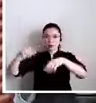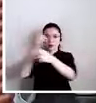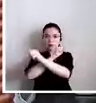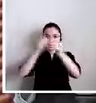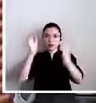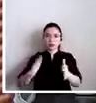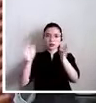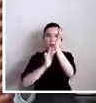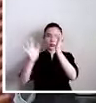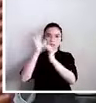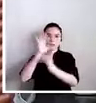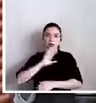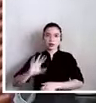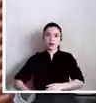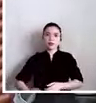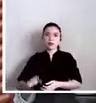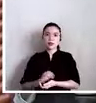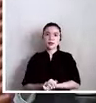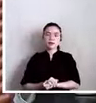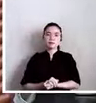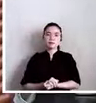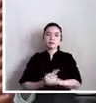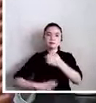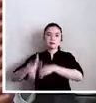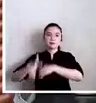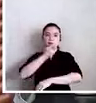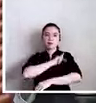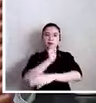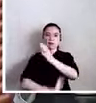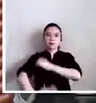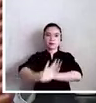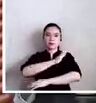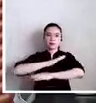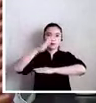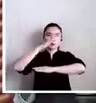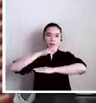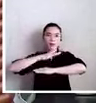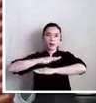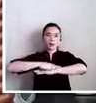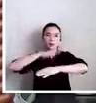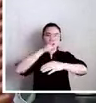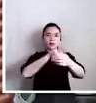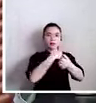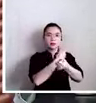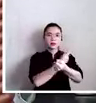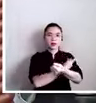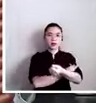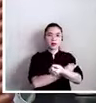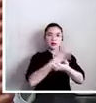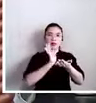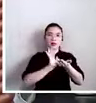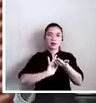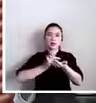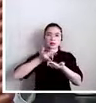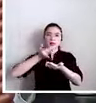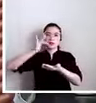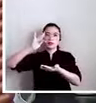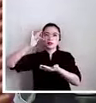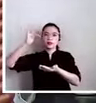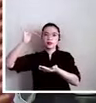Christ. For thine is the kingdom, the power, and the